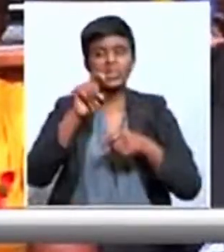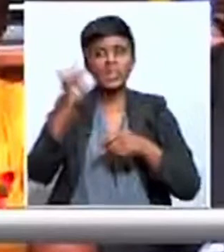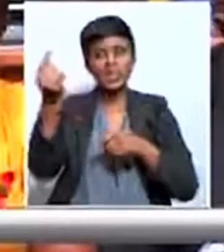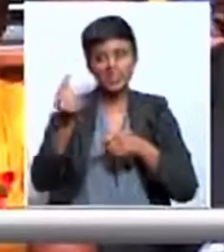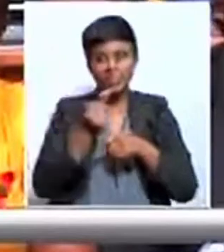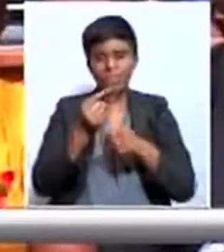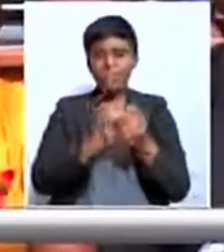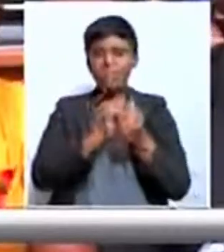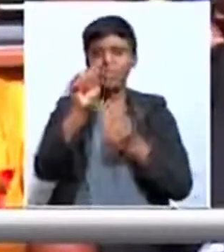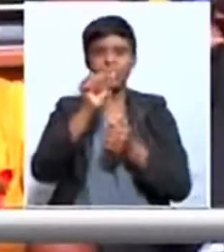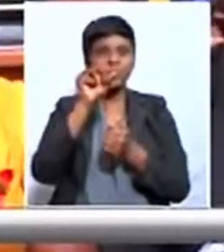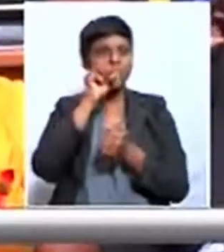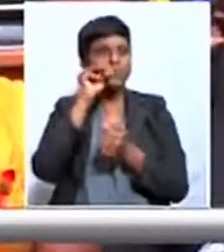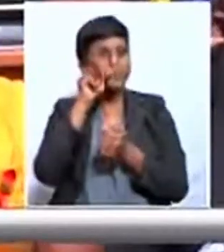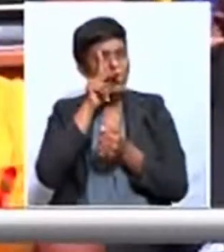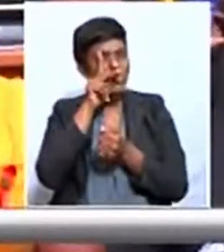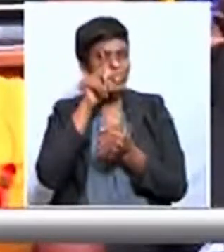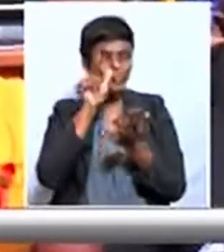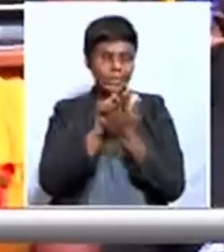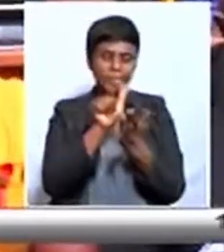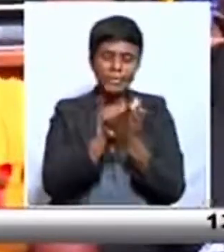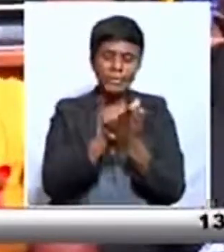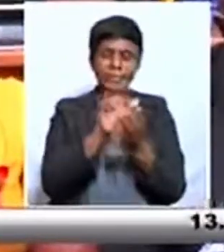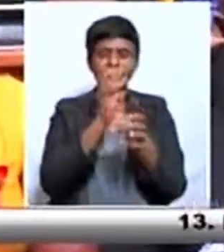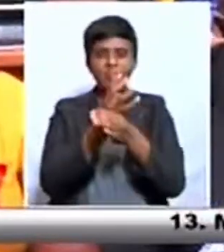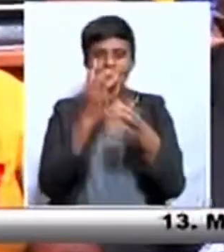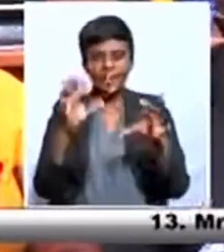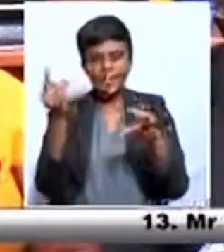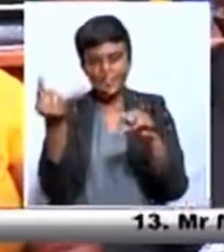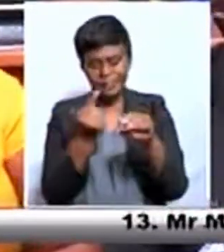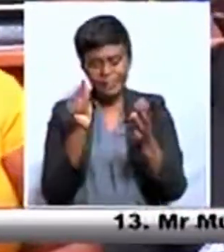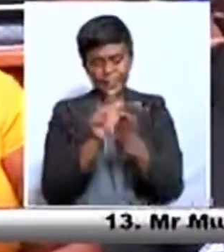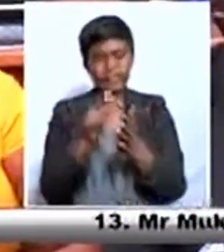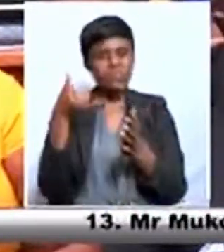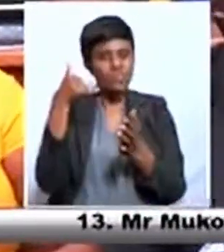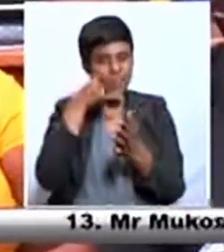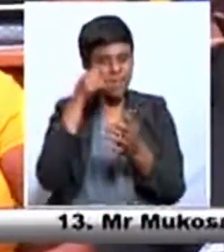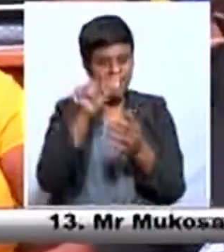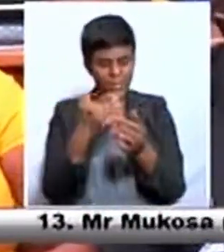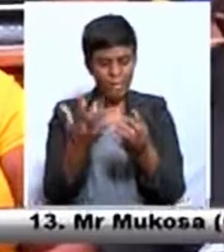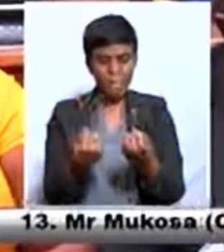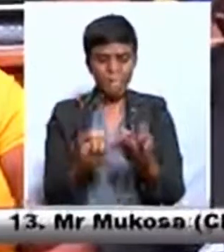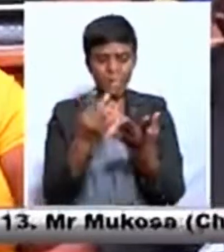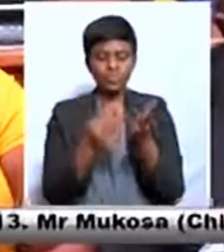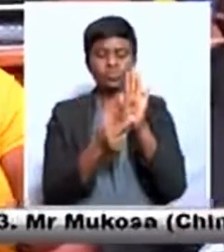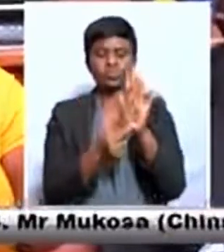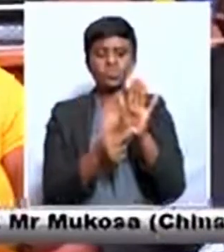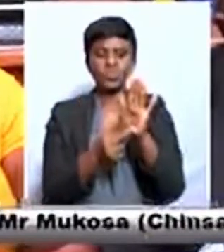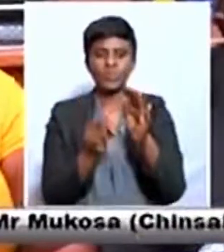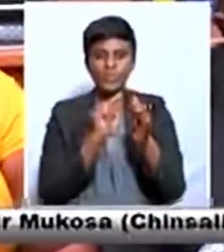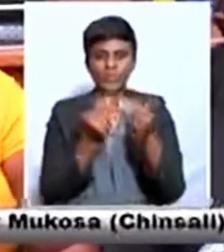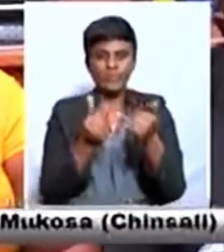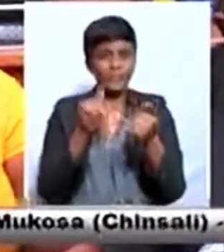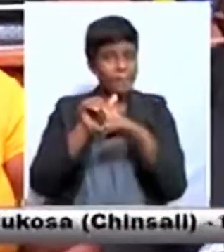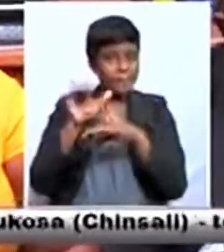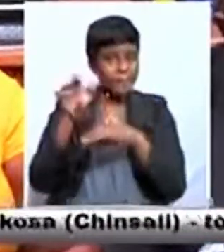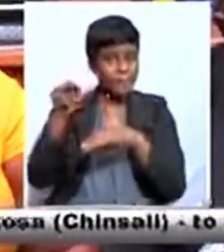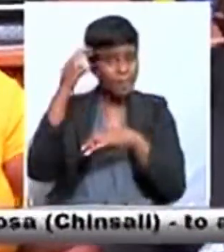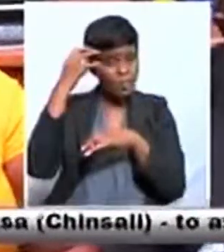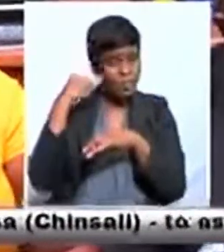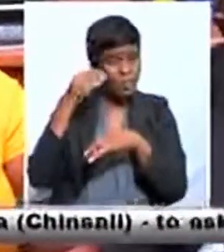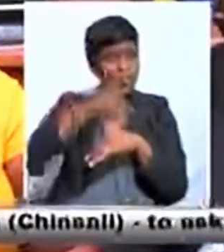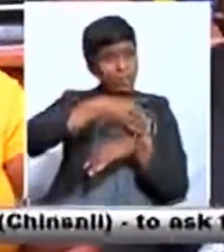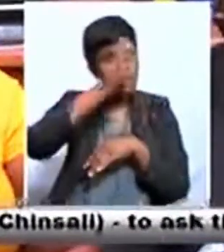from Kushi to come to Lusaka to get your title deed. It's just on your phone. Everything will be done. But now we shall be sending officers to rural